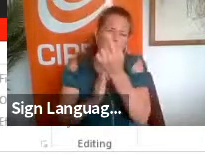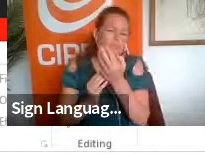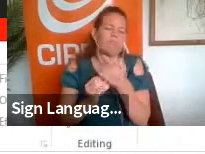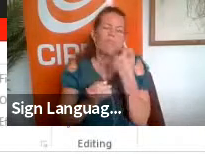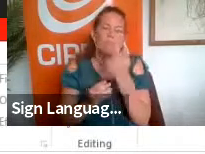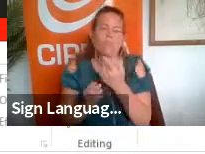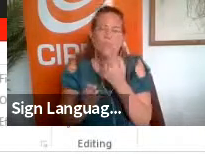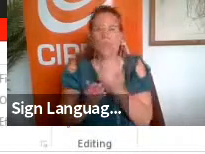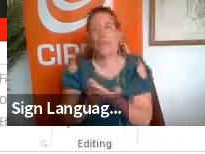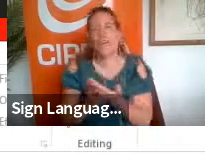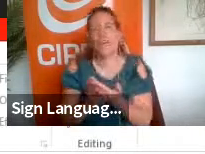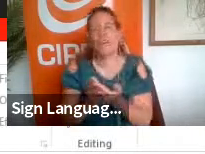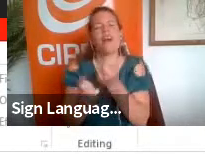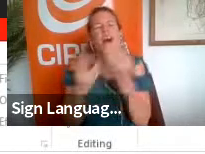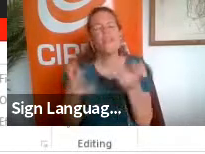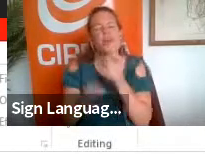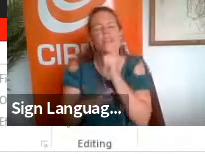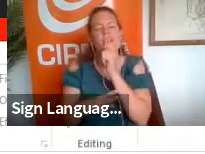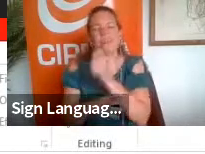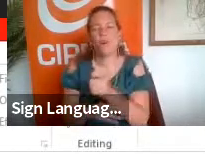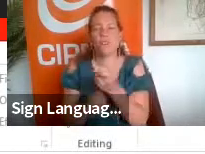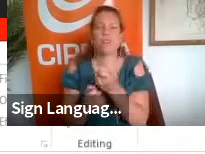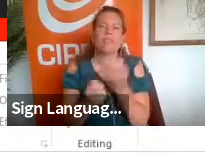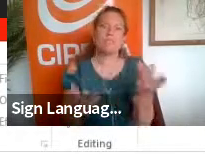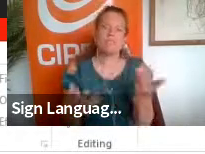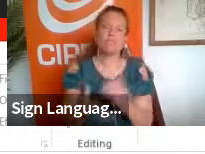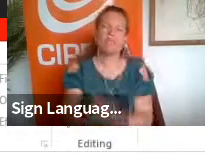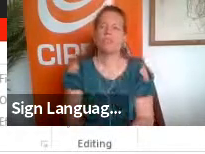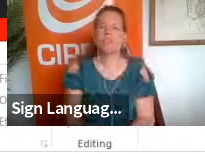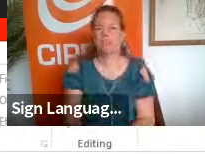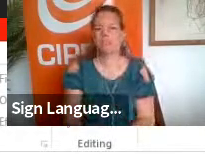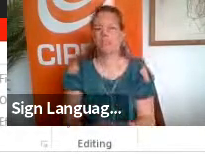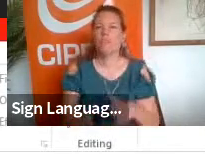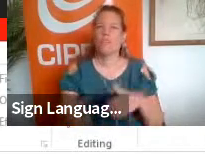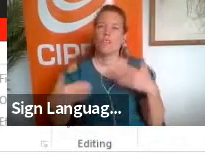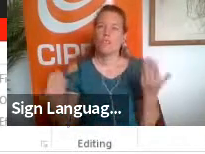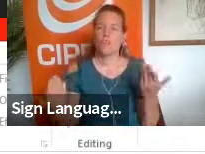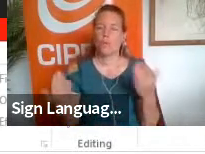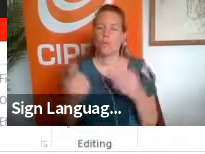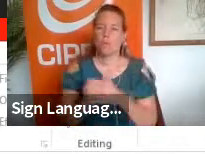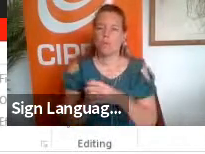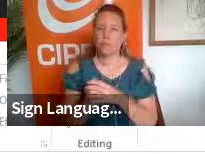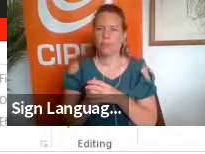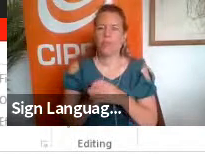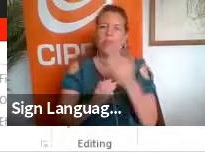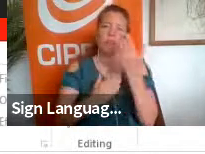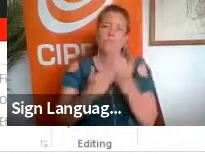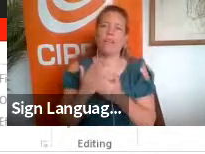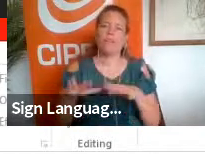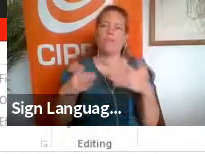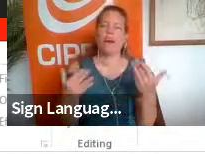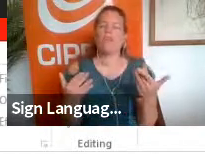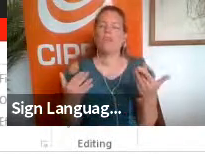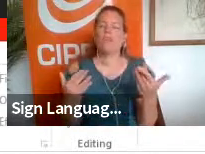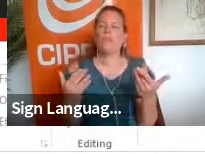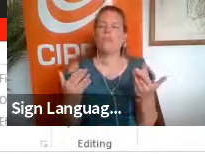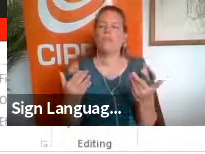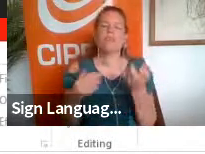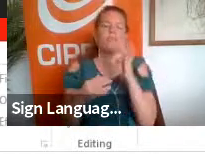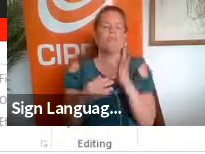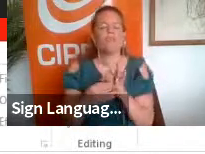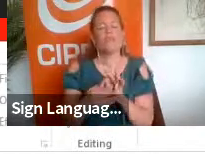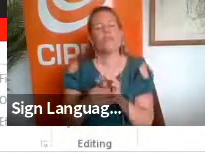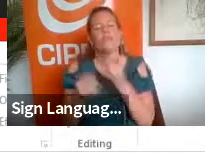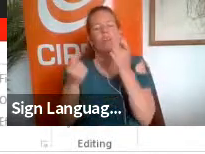being reported, and so on and so forth. So how the platform works is that once the report is made and